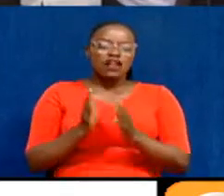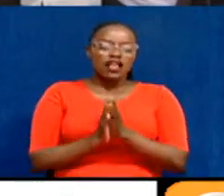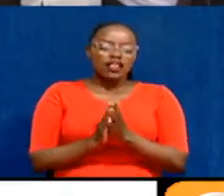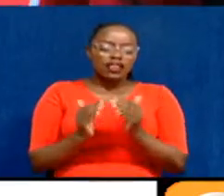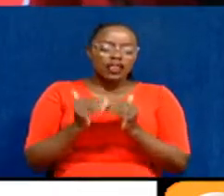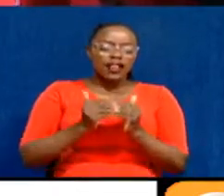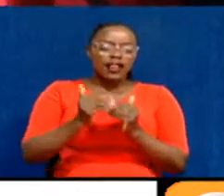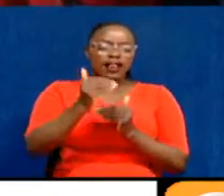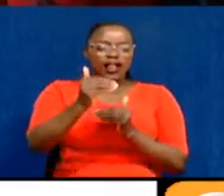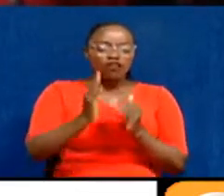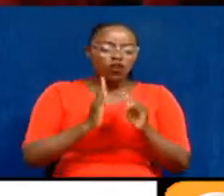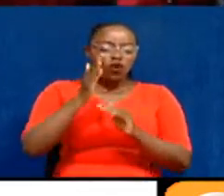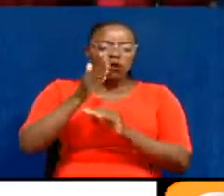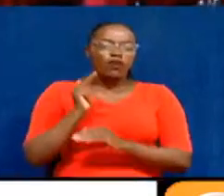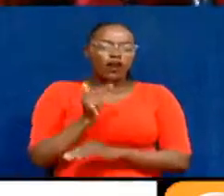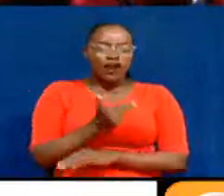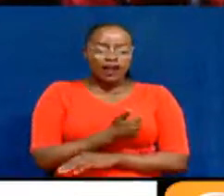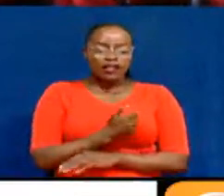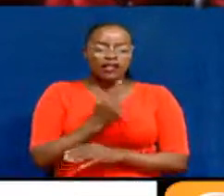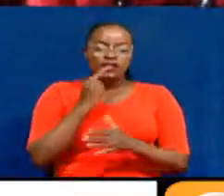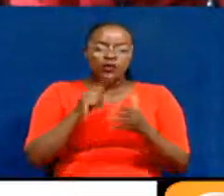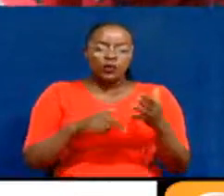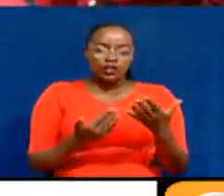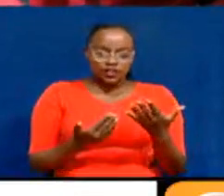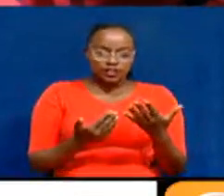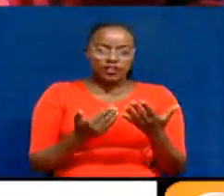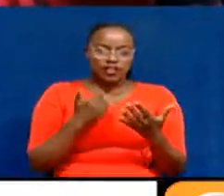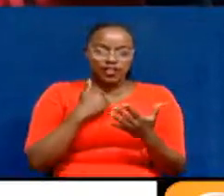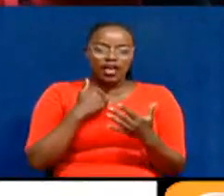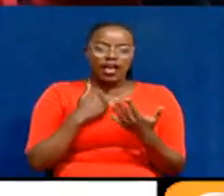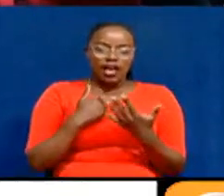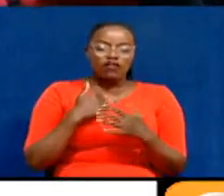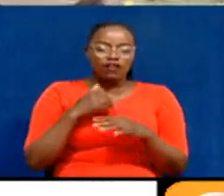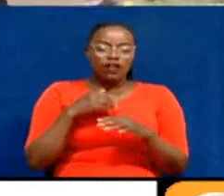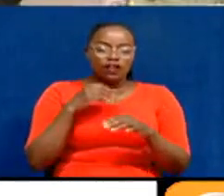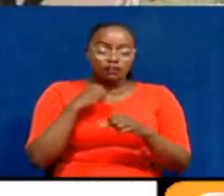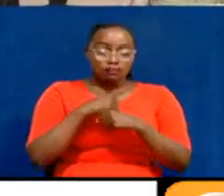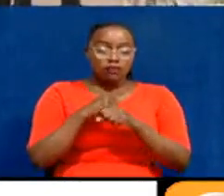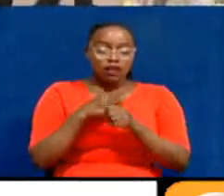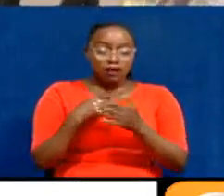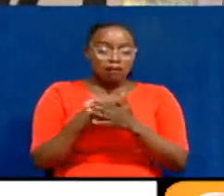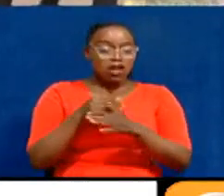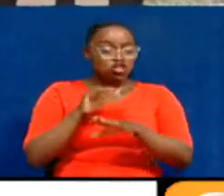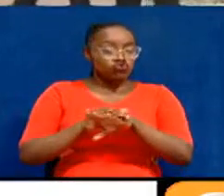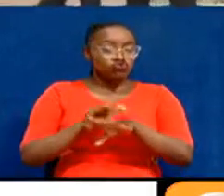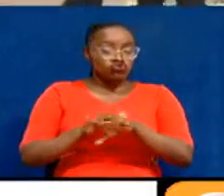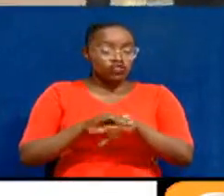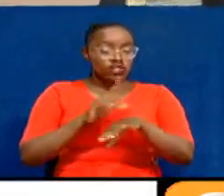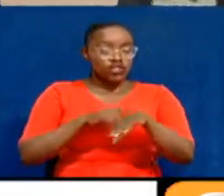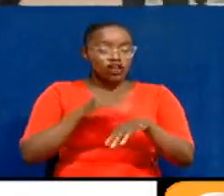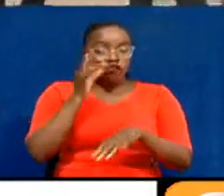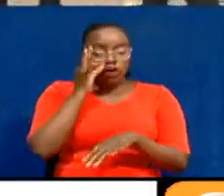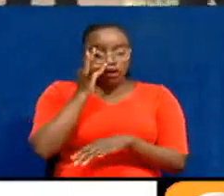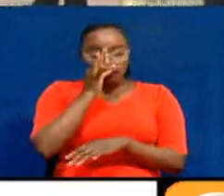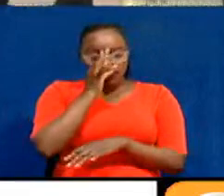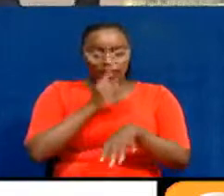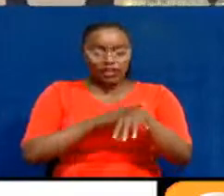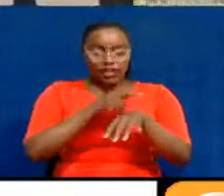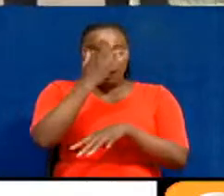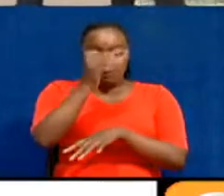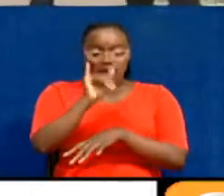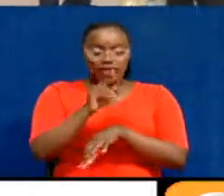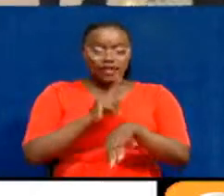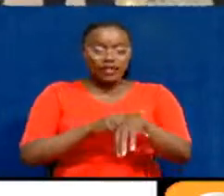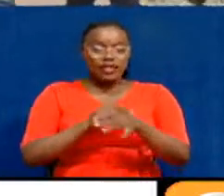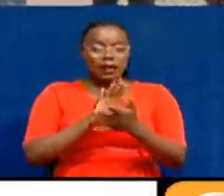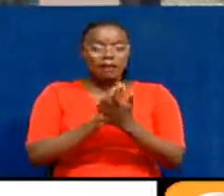generation slightly above us, they will tell you they made proper money during Kibaki's tenure, because at that